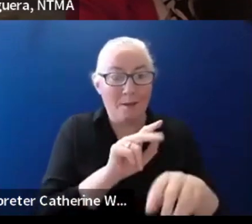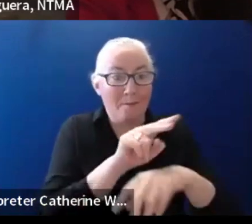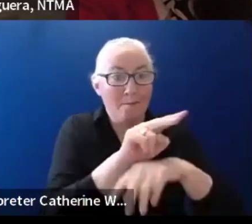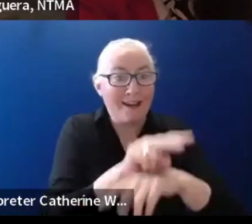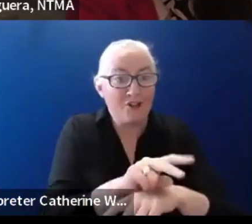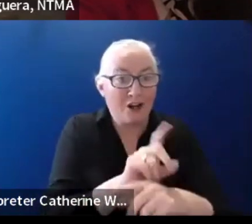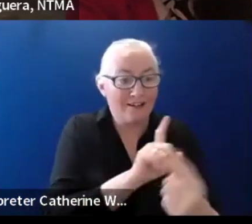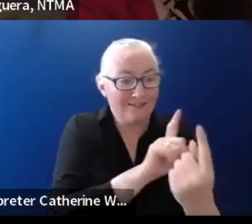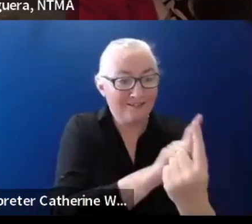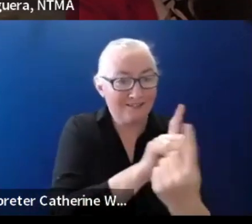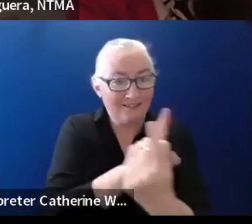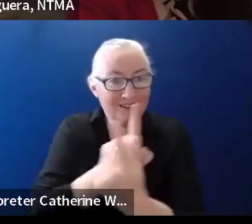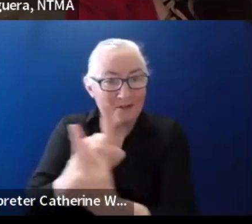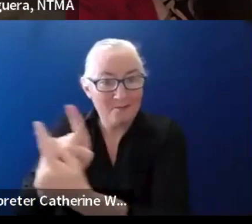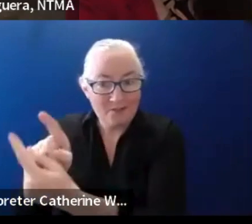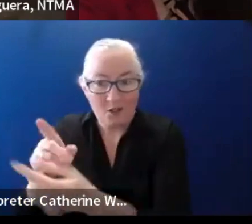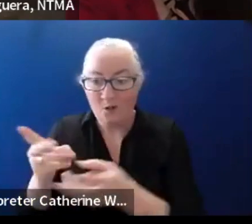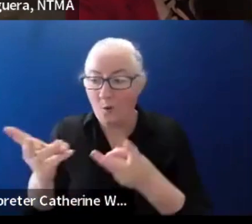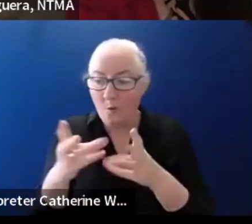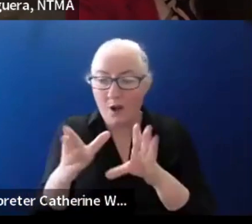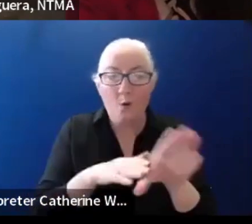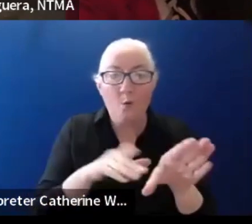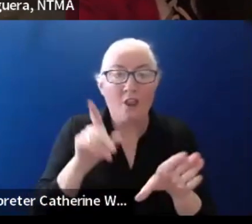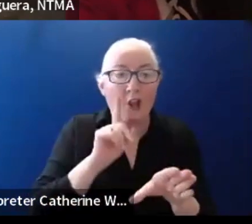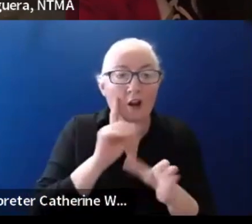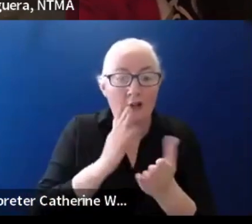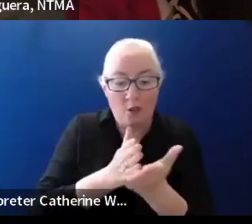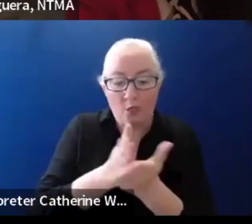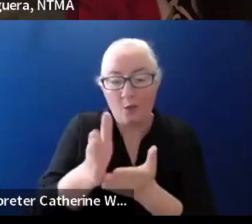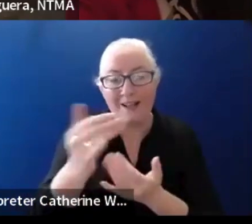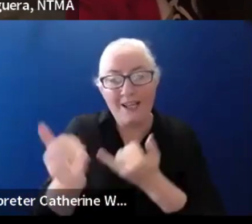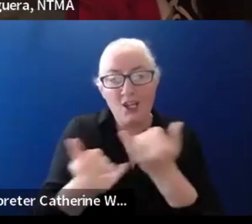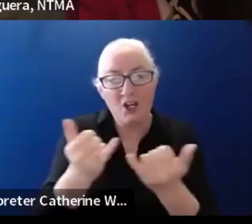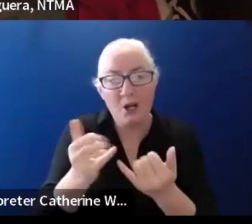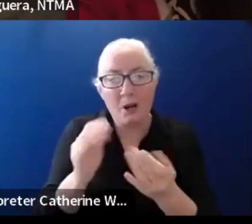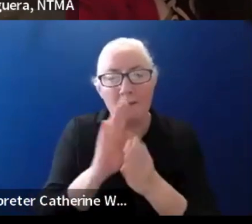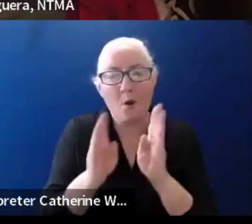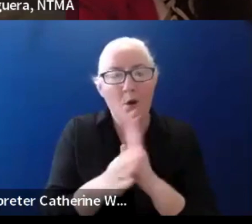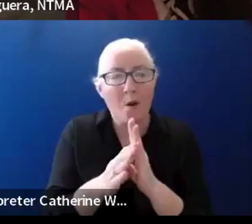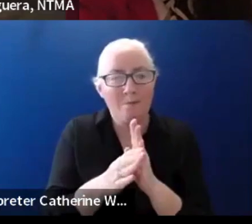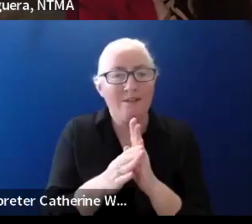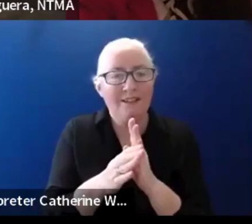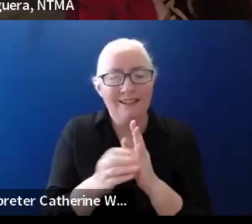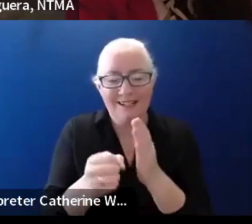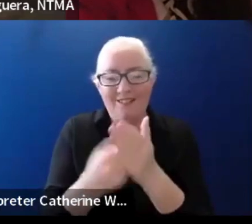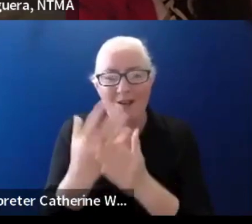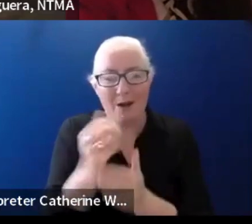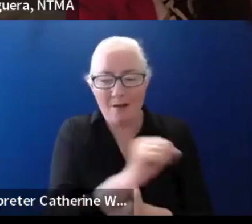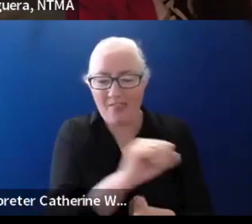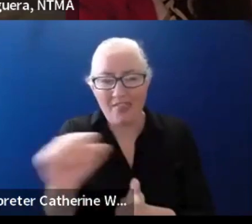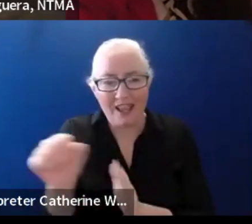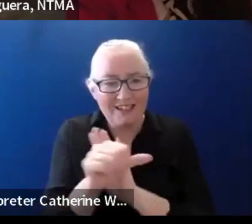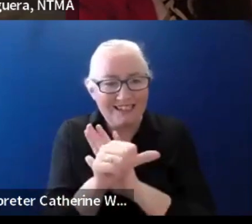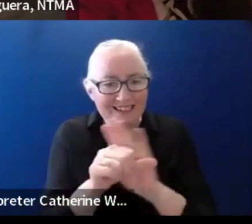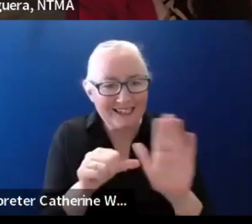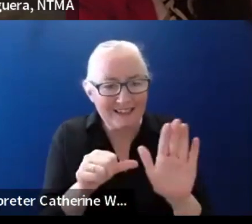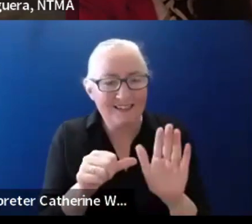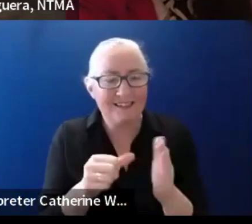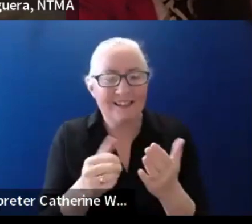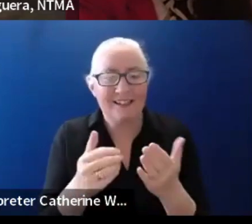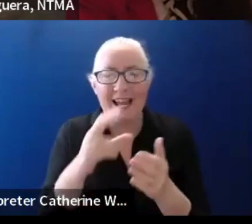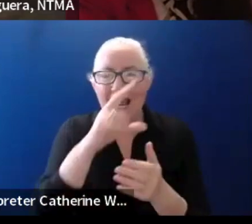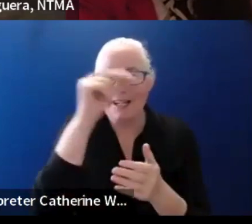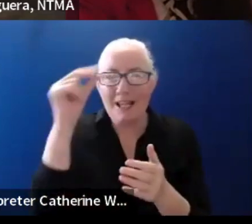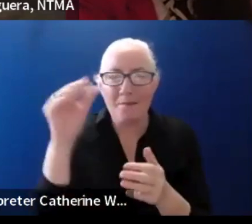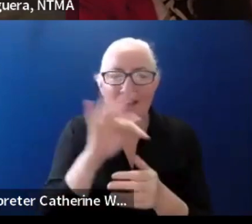basis. So they're actually working with the girls over the course of the year to be a sounding board, to help develop their skills, to work through some tangible examples from